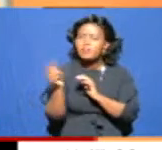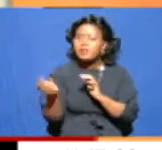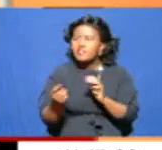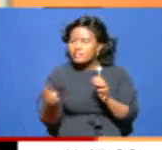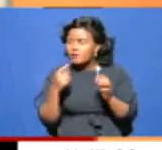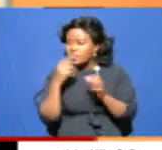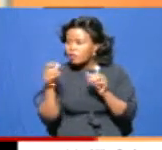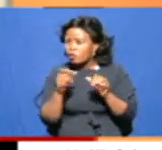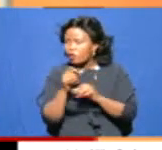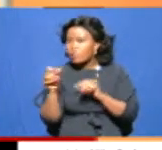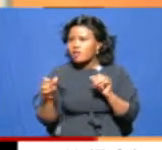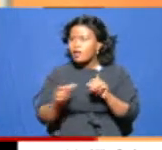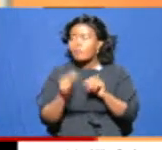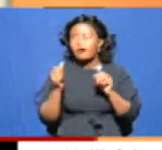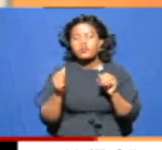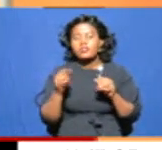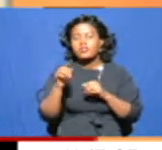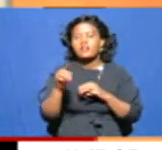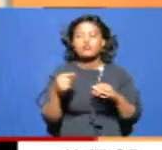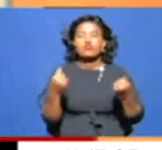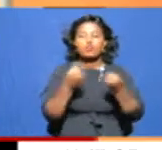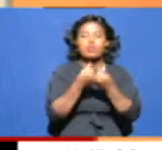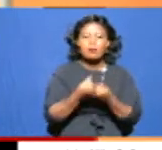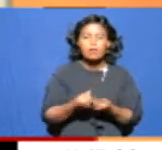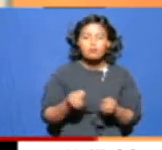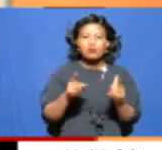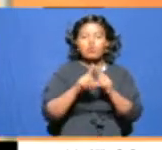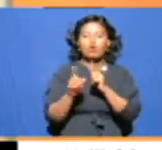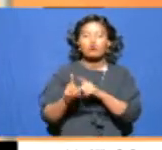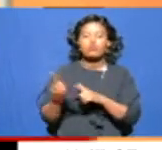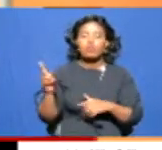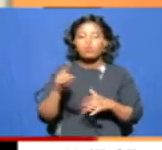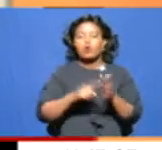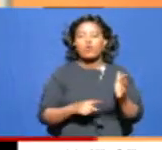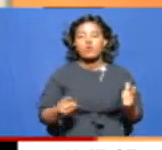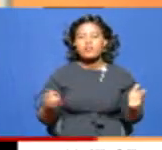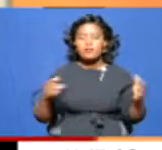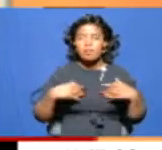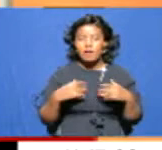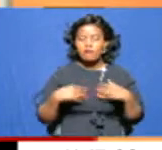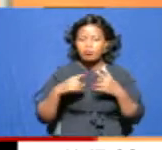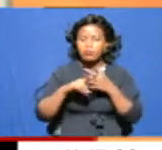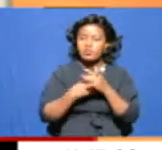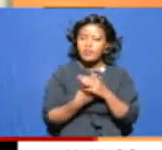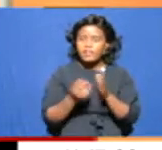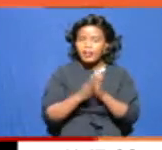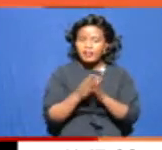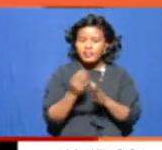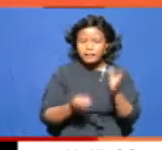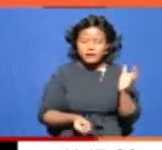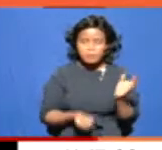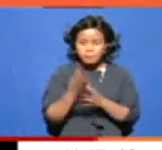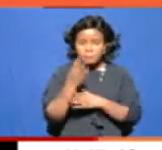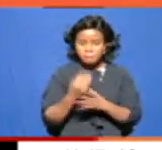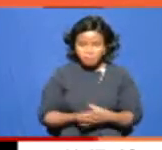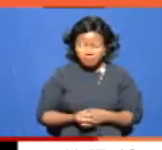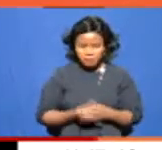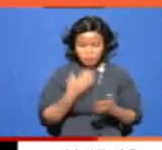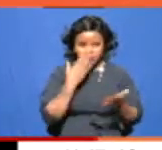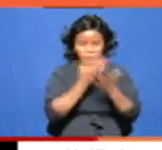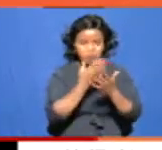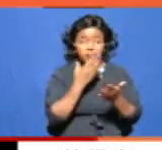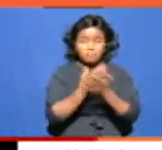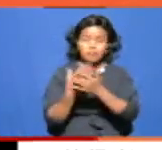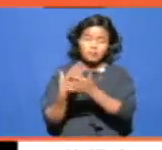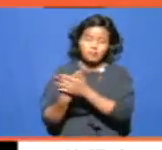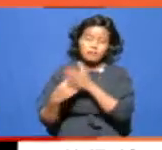Cup, really, and what inspired you to, you know, start it, found it. Thank you so much, Munga.